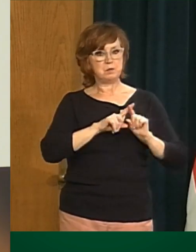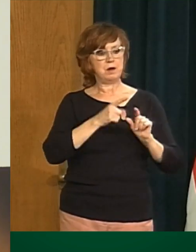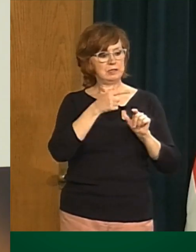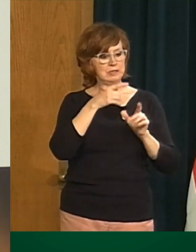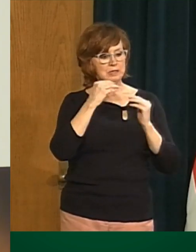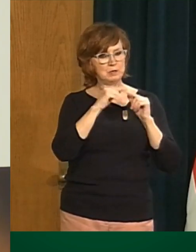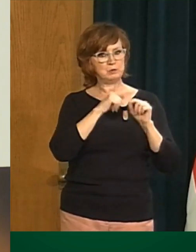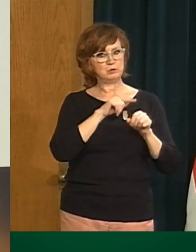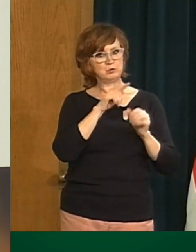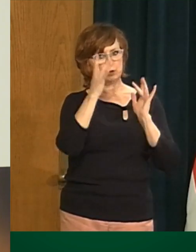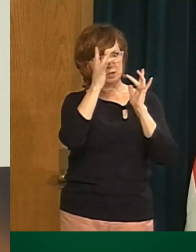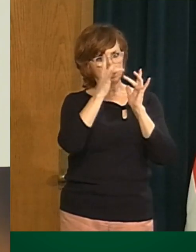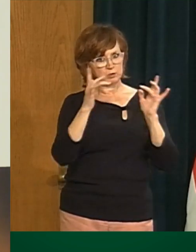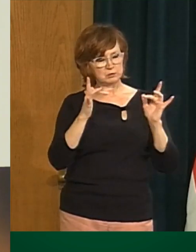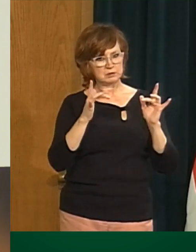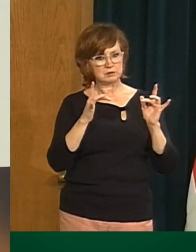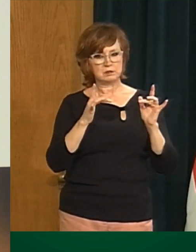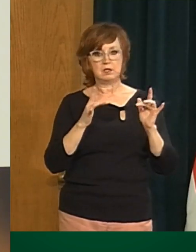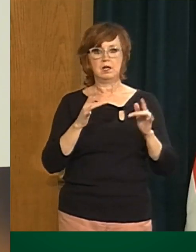point of